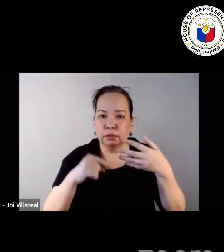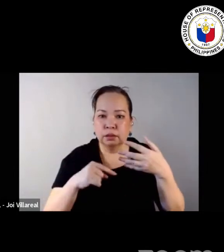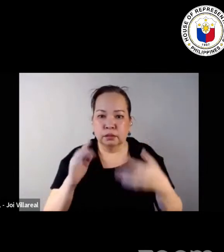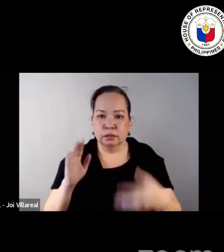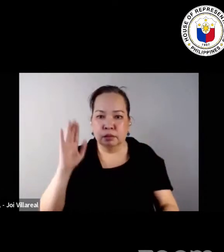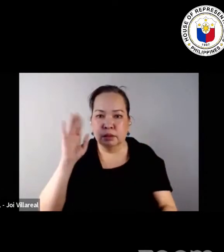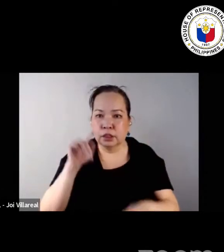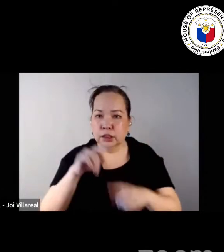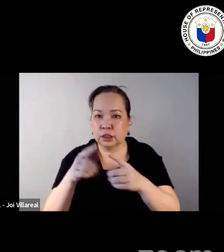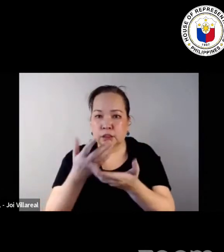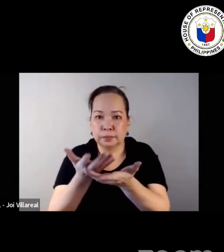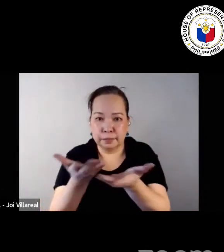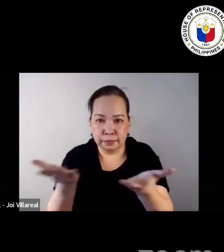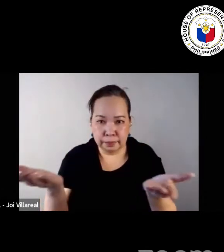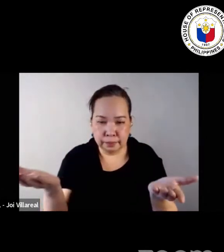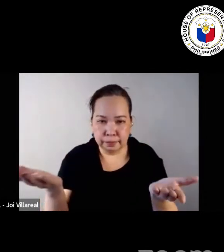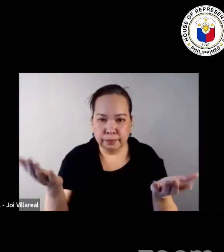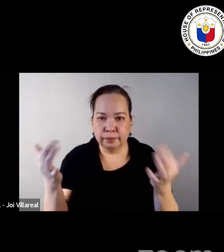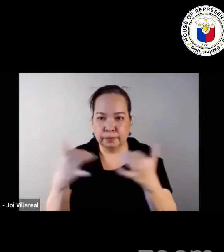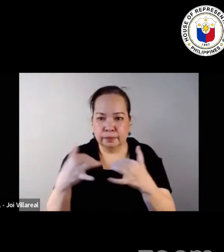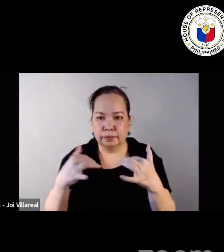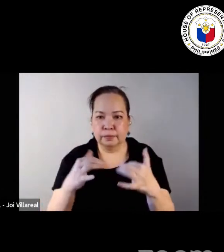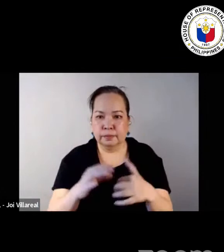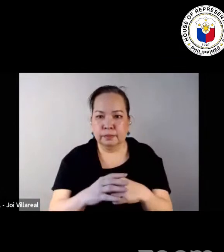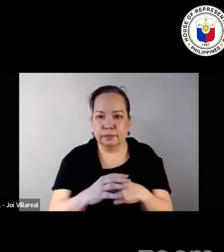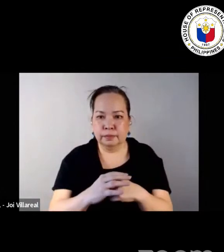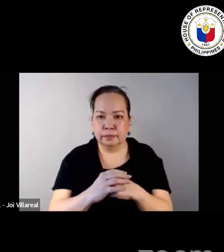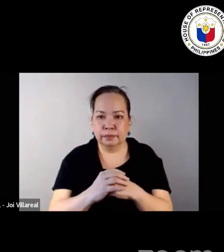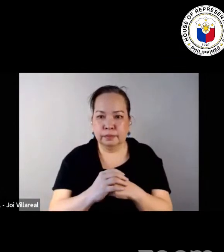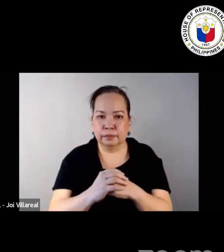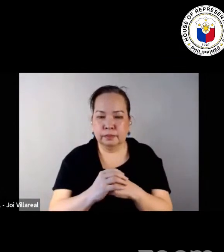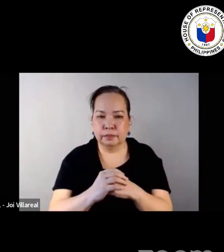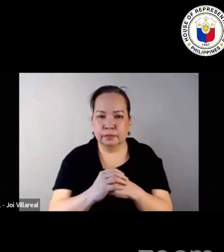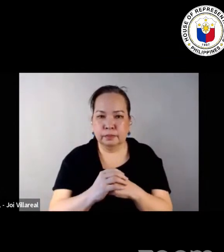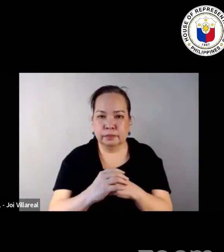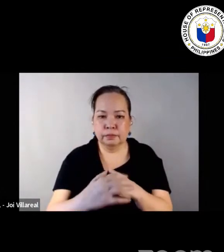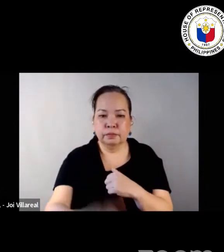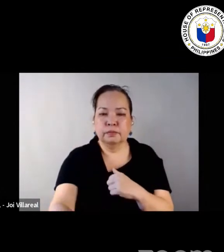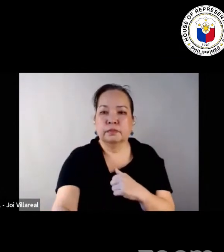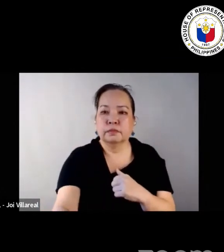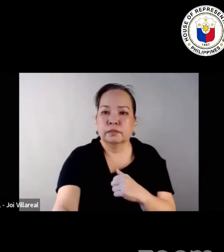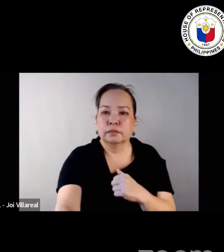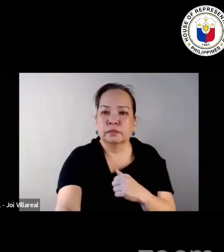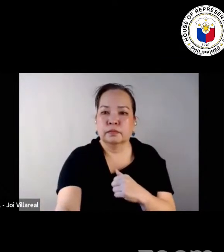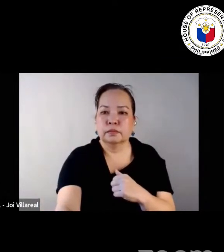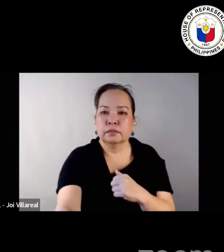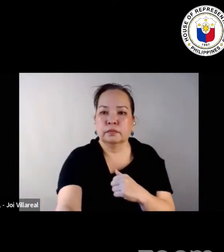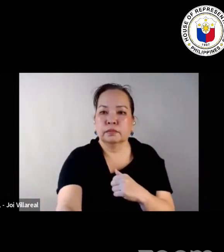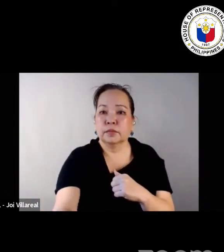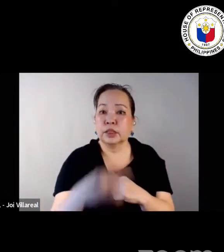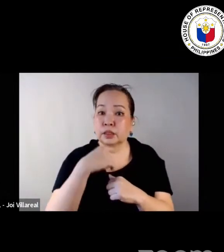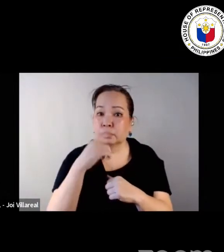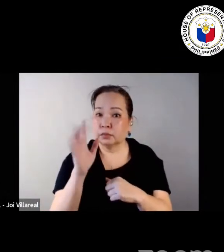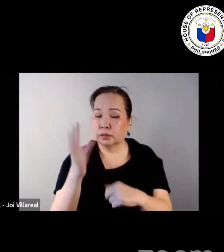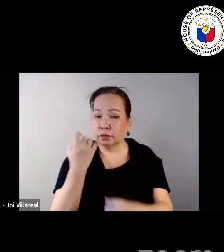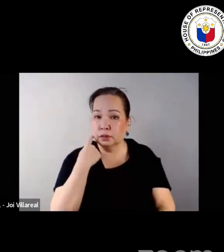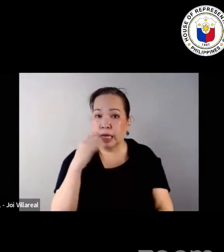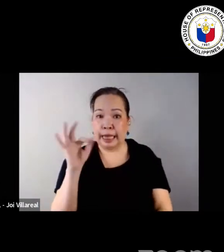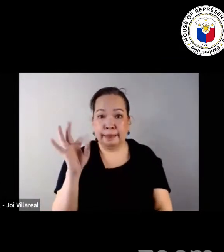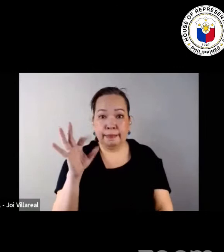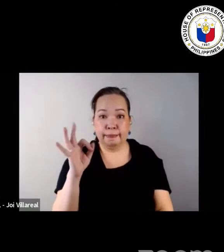ng mga tao dyan sa inyong hearing. Number briefly, one, yung sabi pong 19 languages